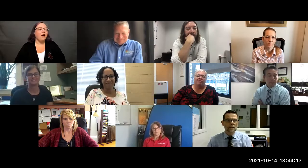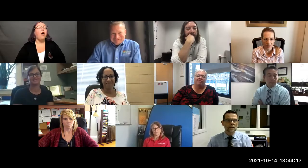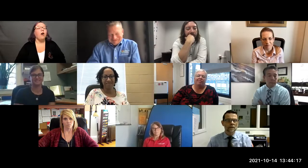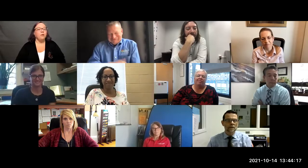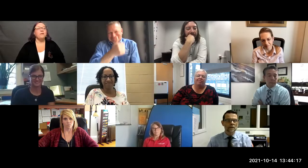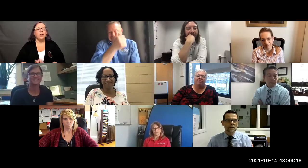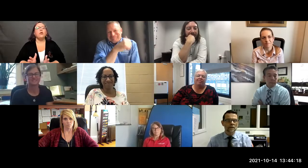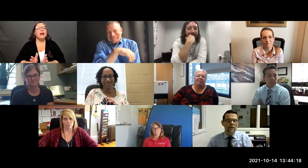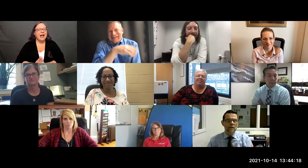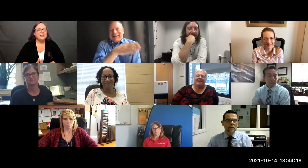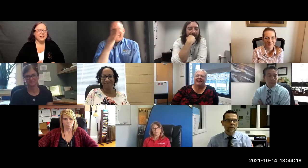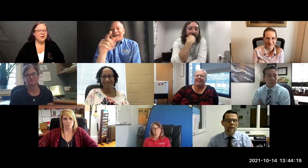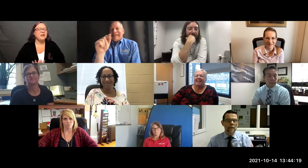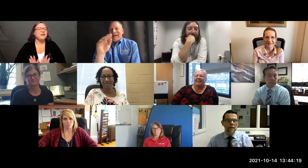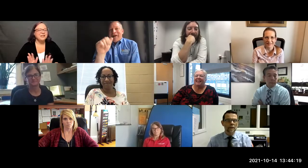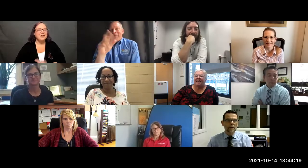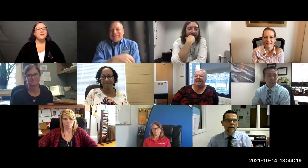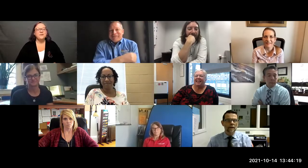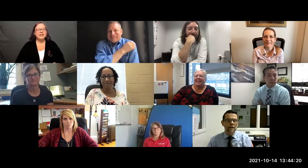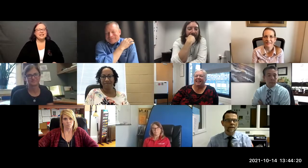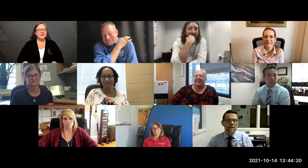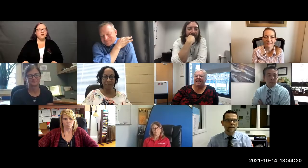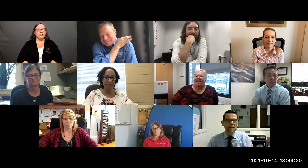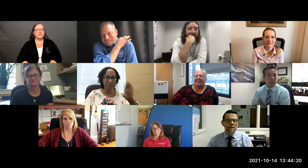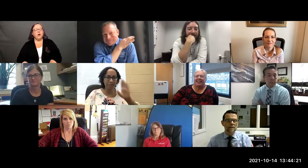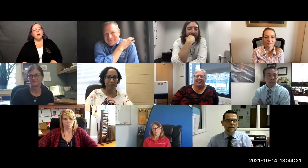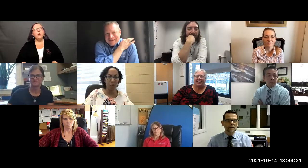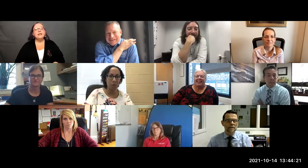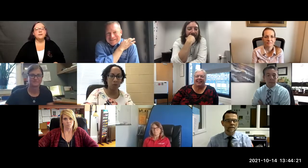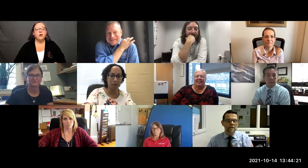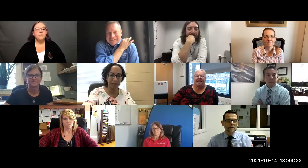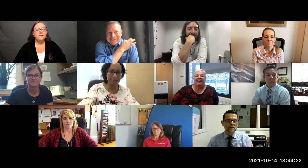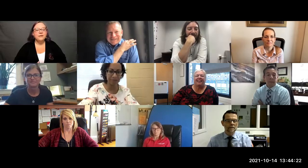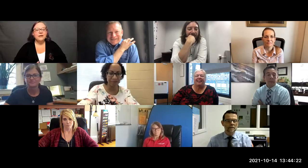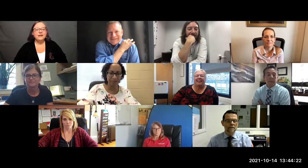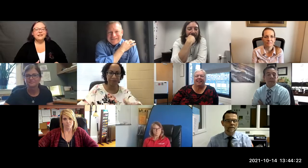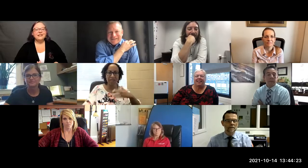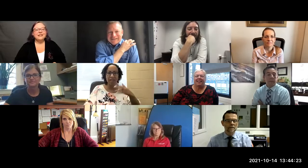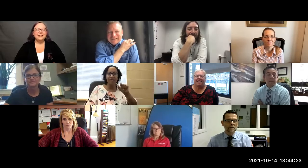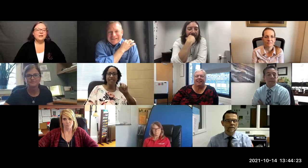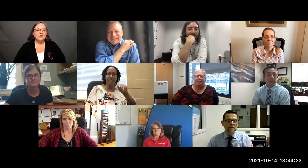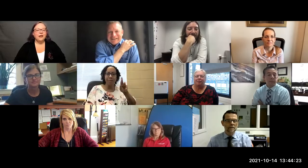Mendel Hall, Greg asked me to come here, so get some information. Okay, great. Tamara.